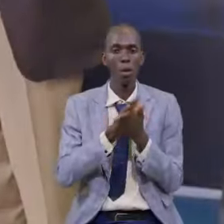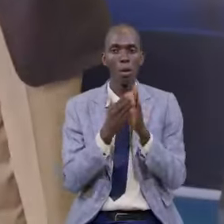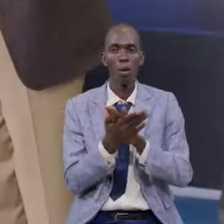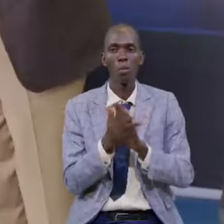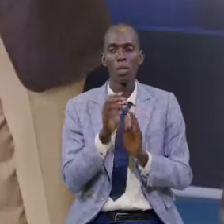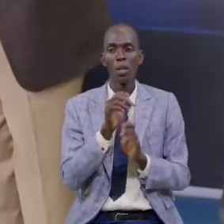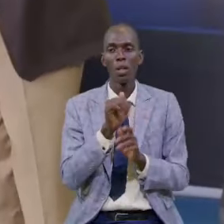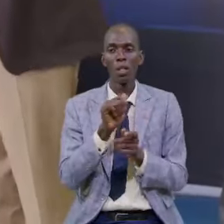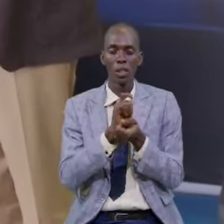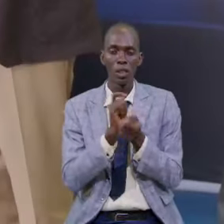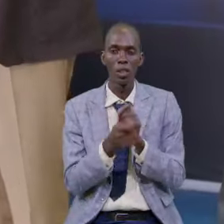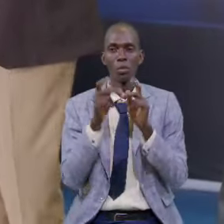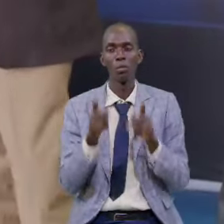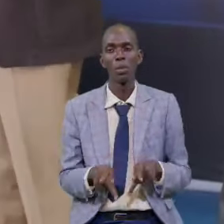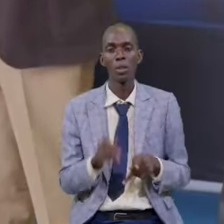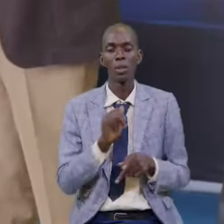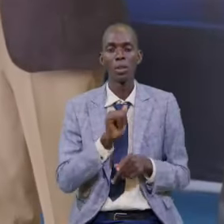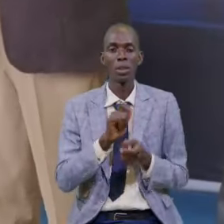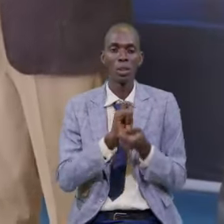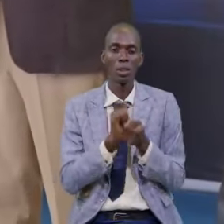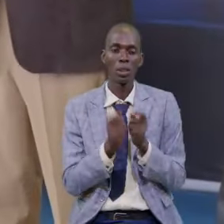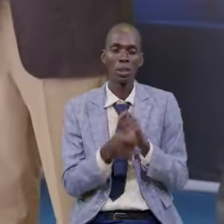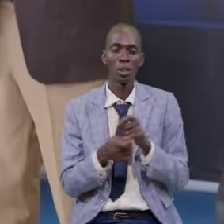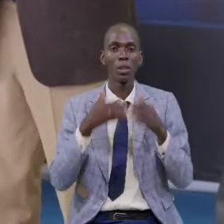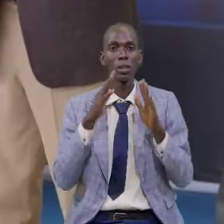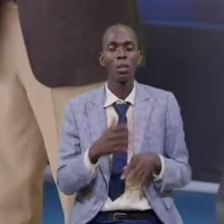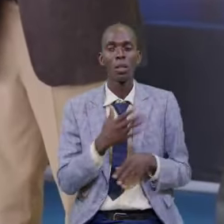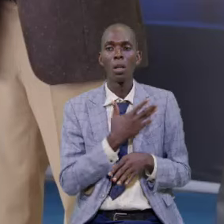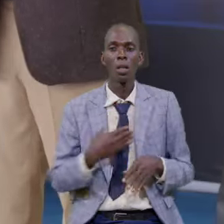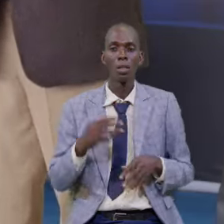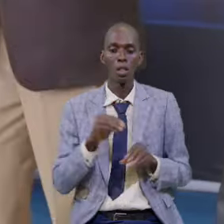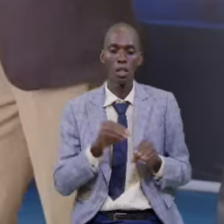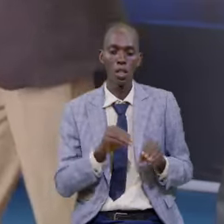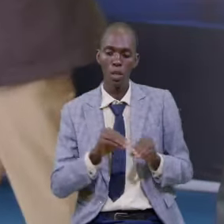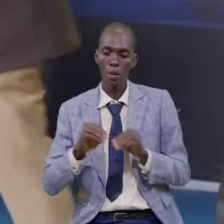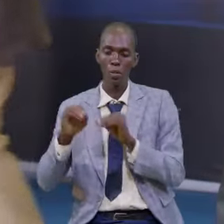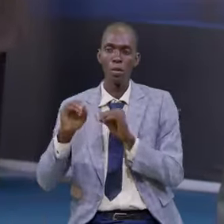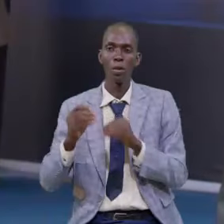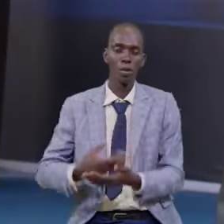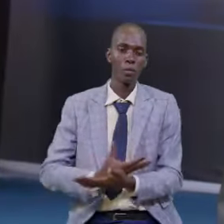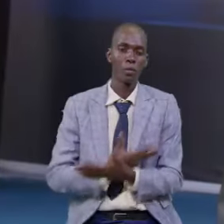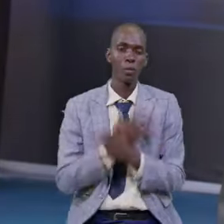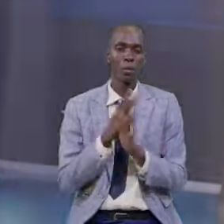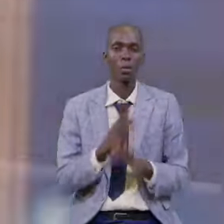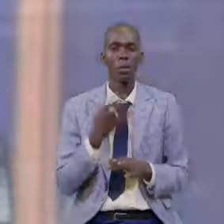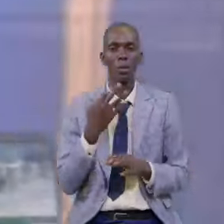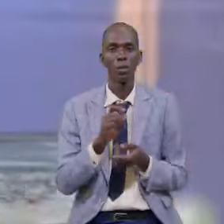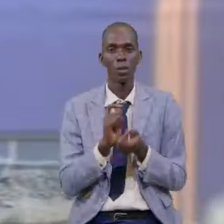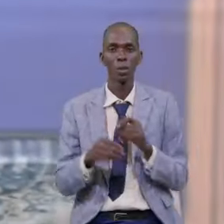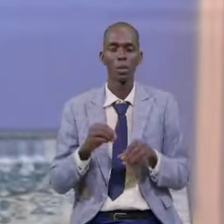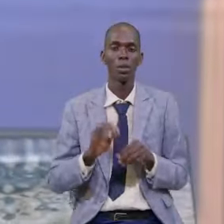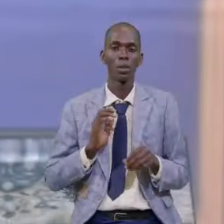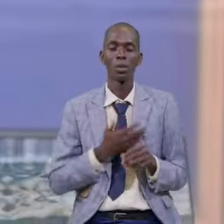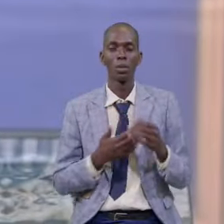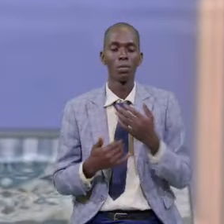a changed leader, and a mover of change in our community? Thank you very much. You